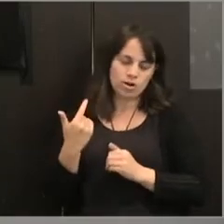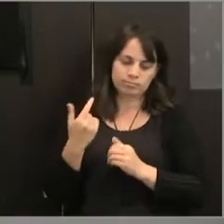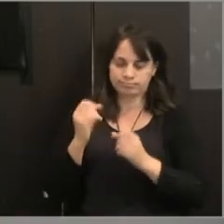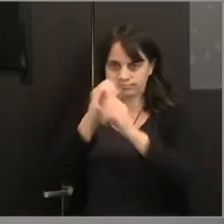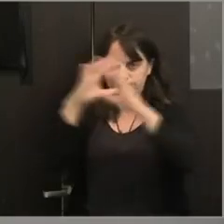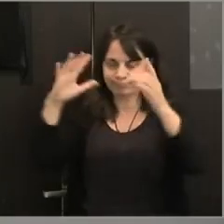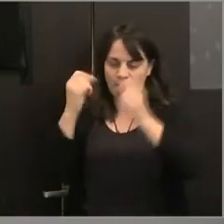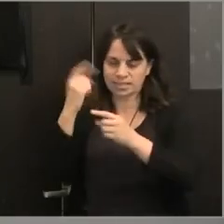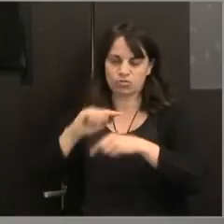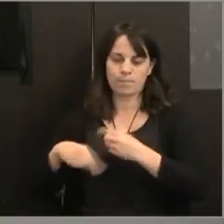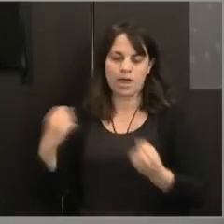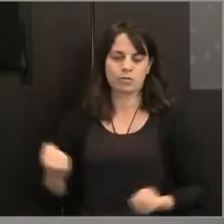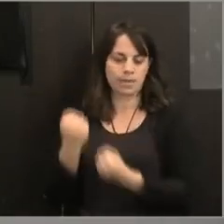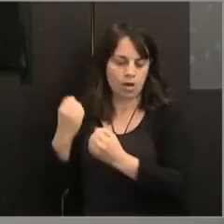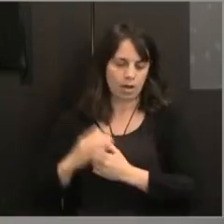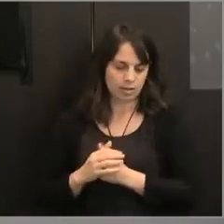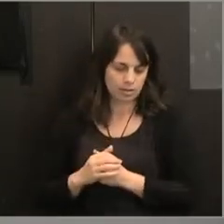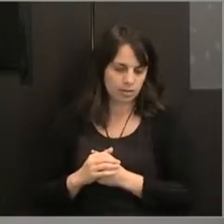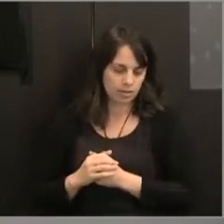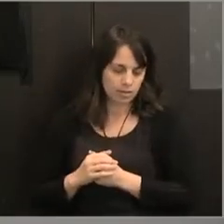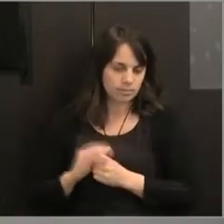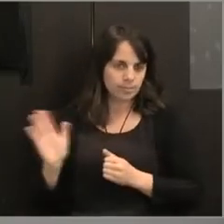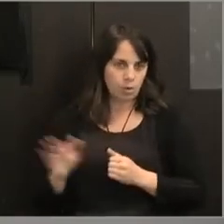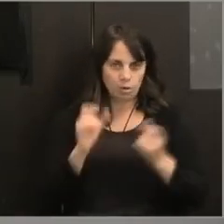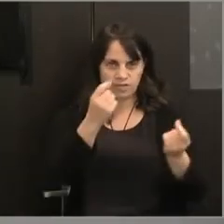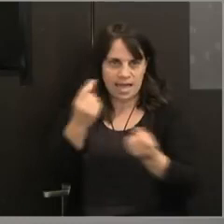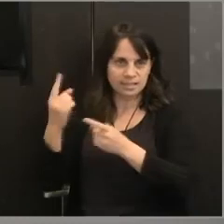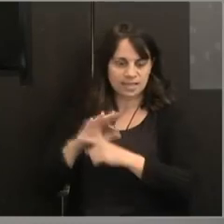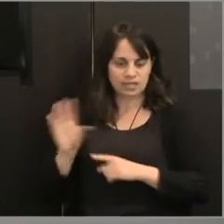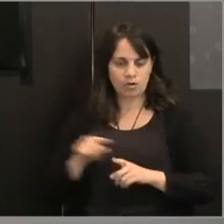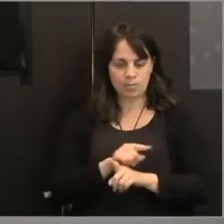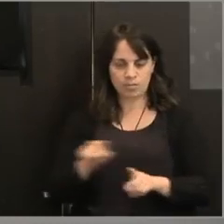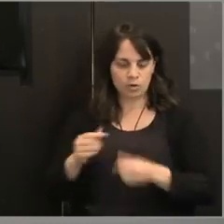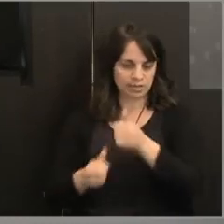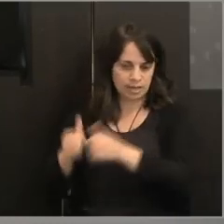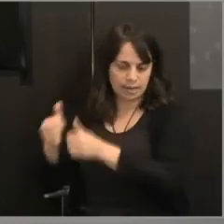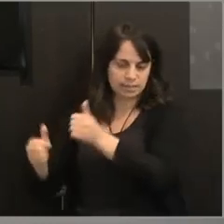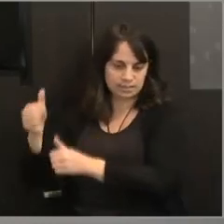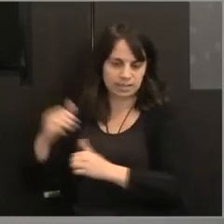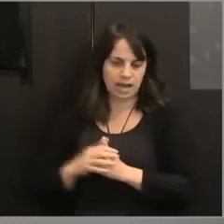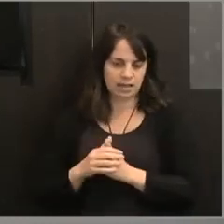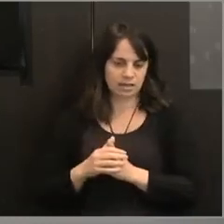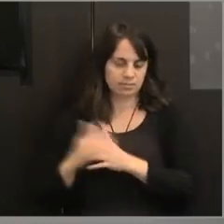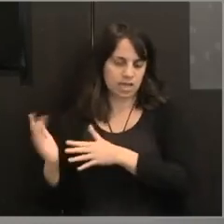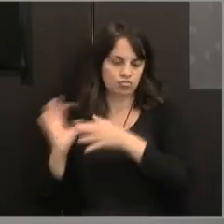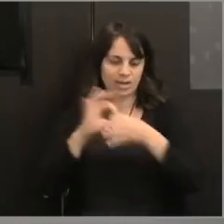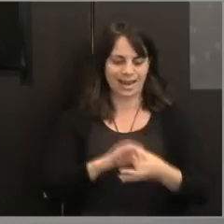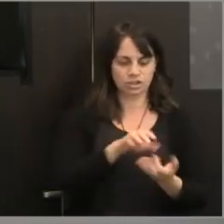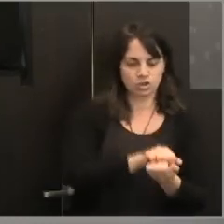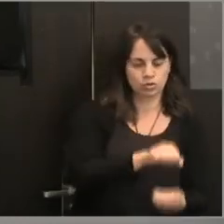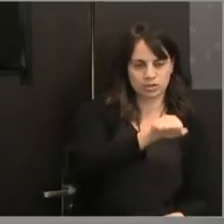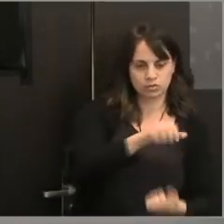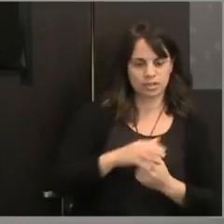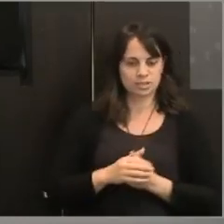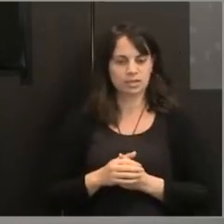because evidence shows that all of the understandings reached by the rangatira in relation to Te Tiriti were concluded